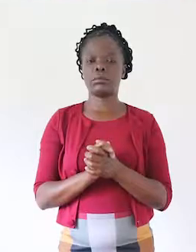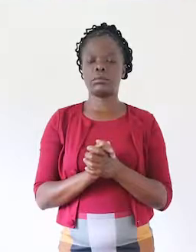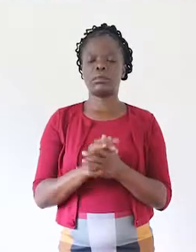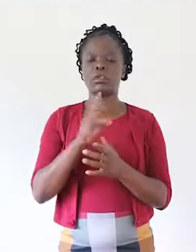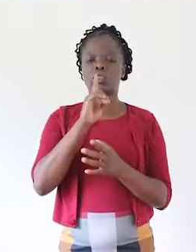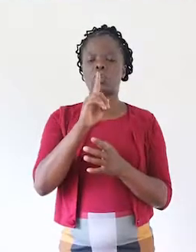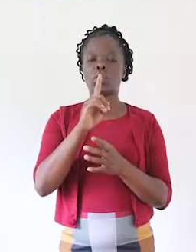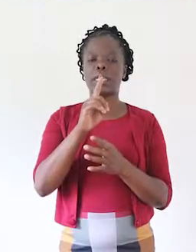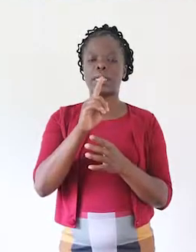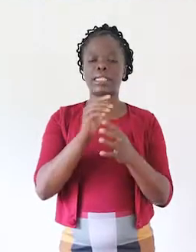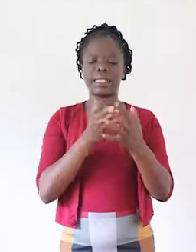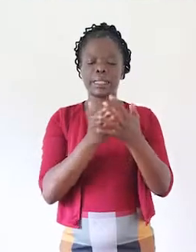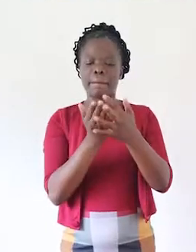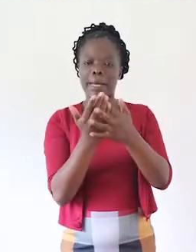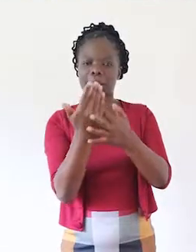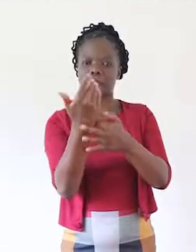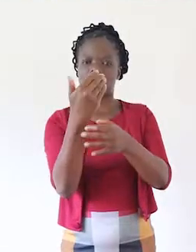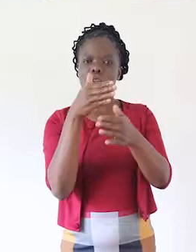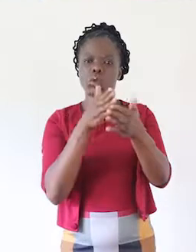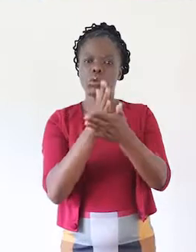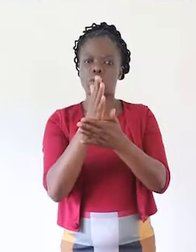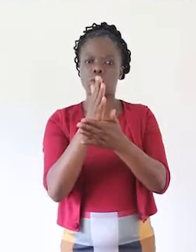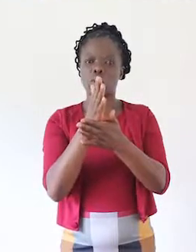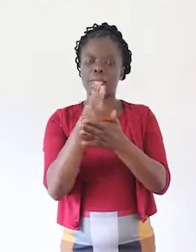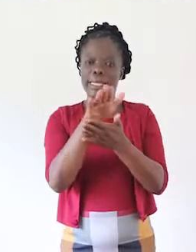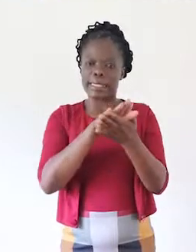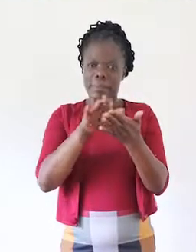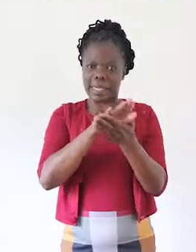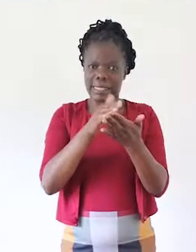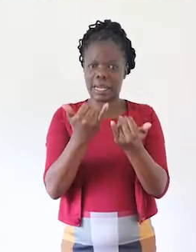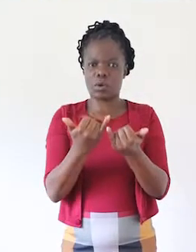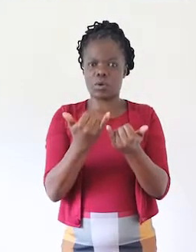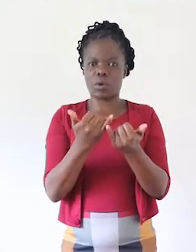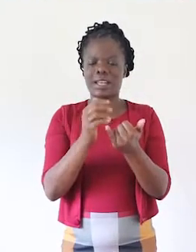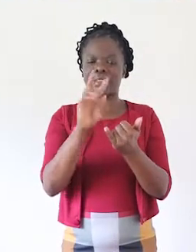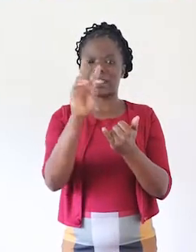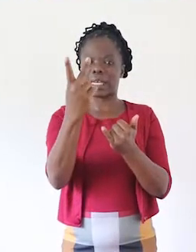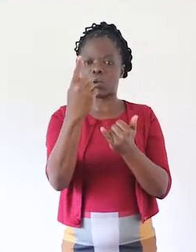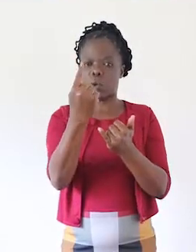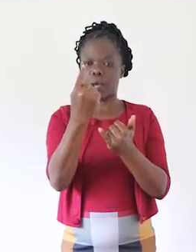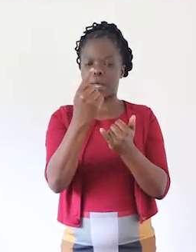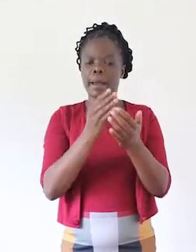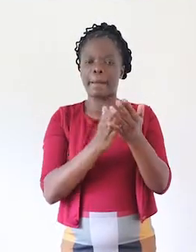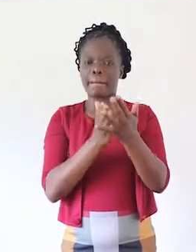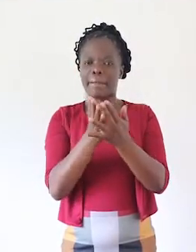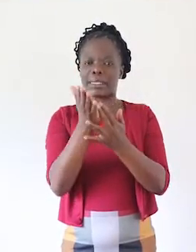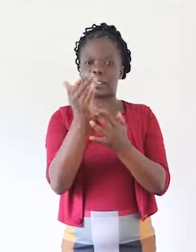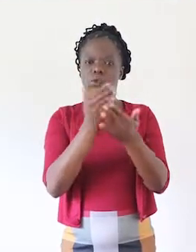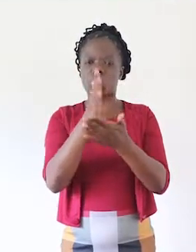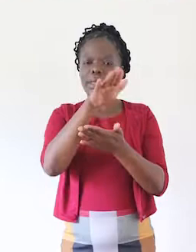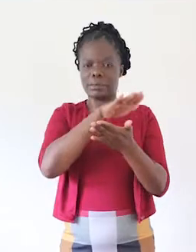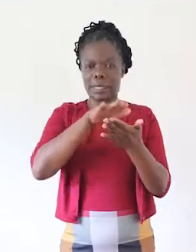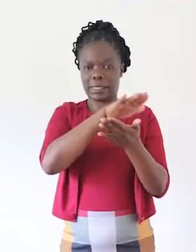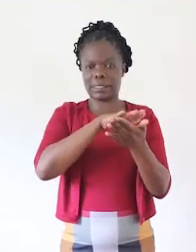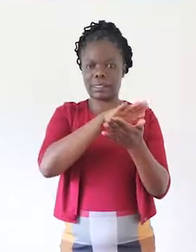So it has passed through the eyelid. Now the space. The second one passes through